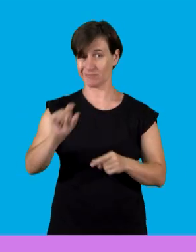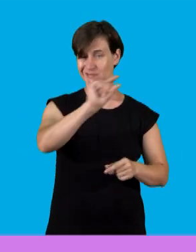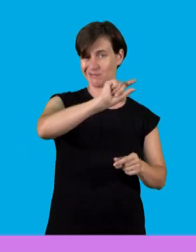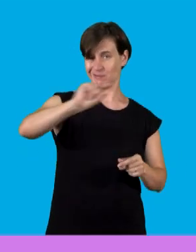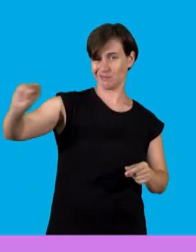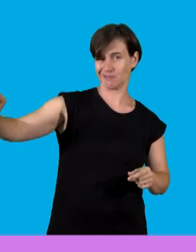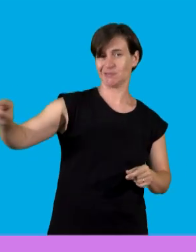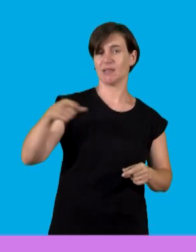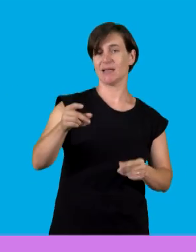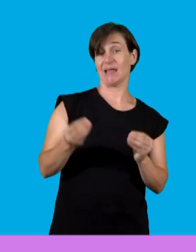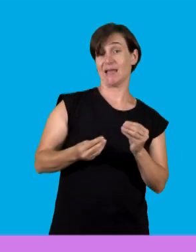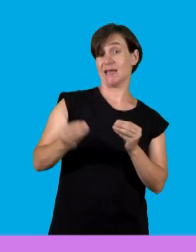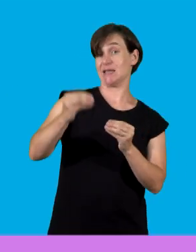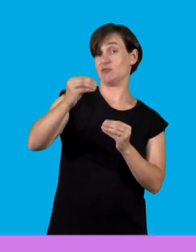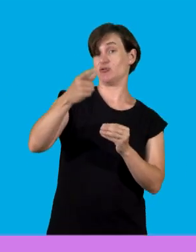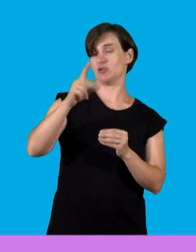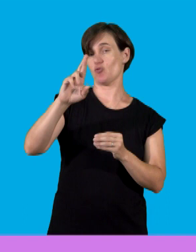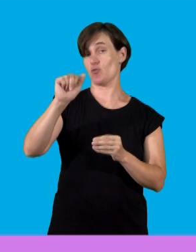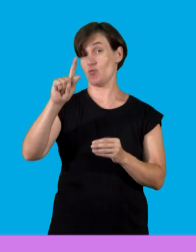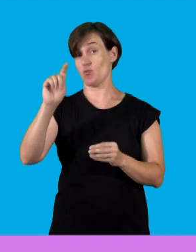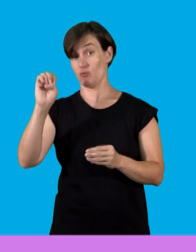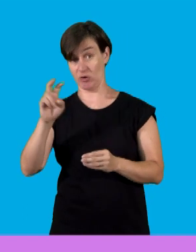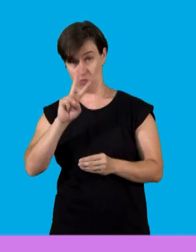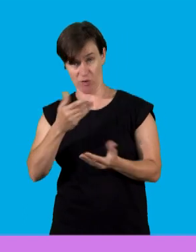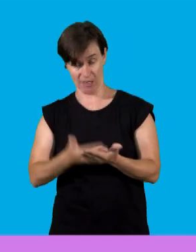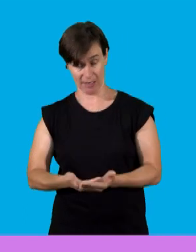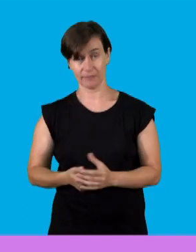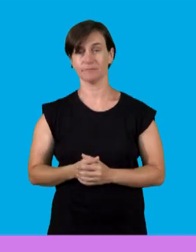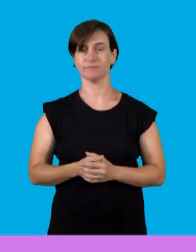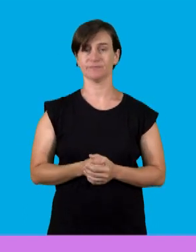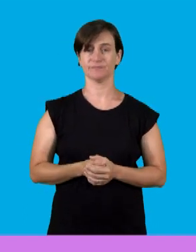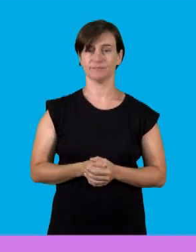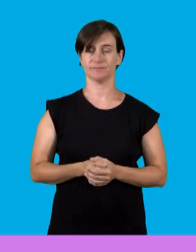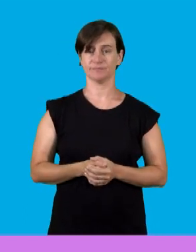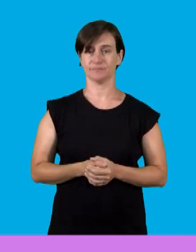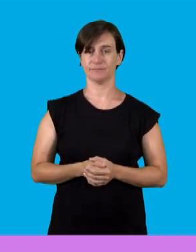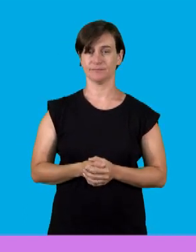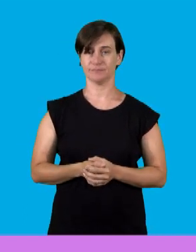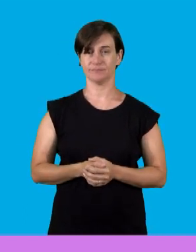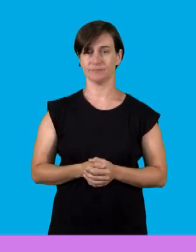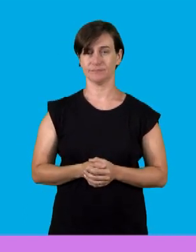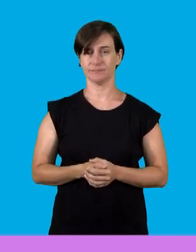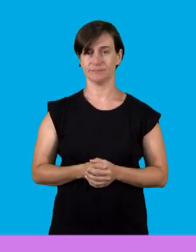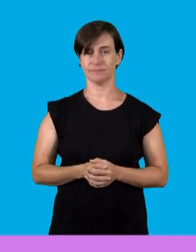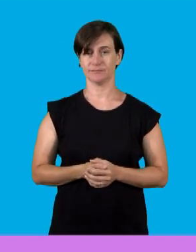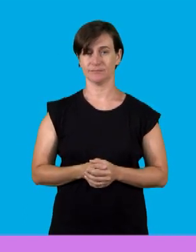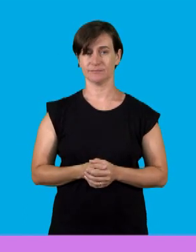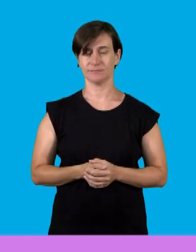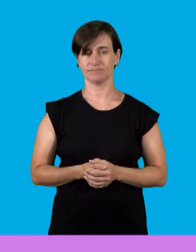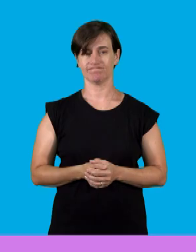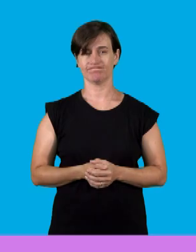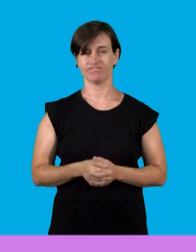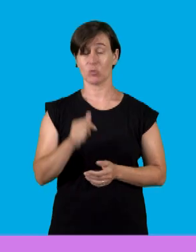and then this we have our interest rate, right, as we can see here. Okay, so we are saying the amount